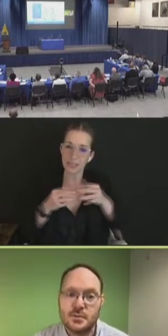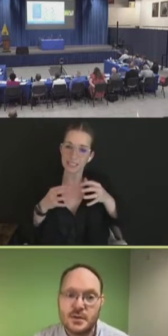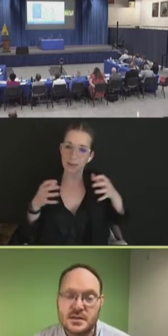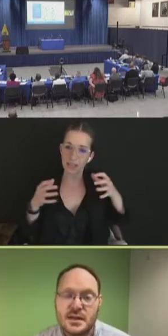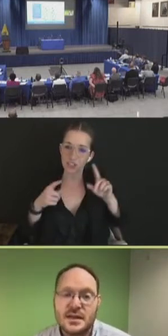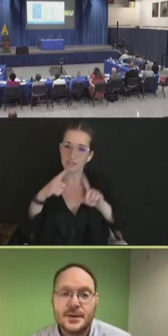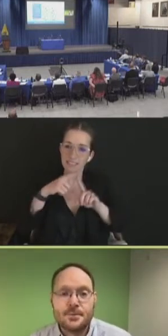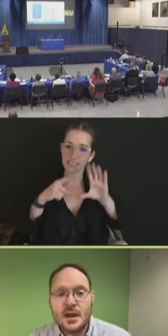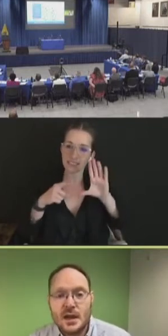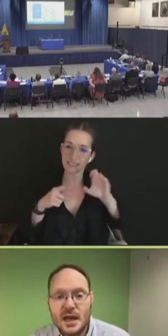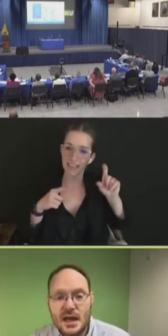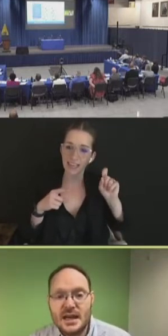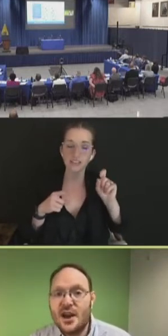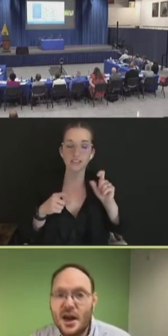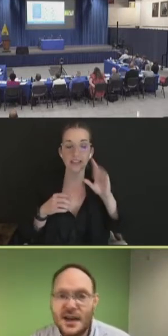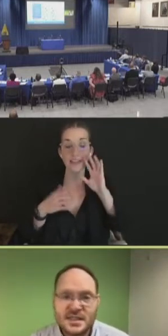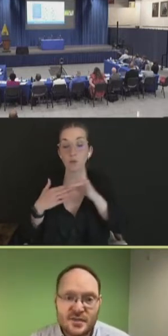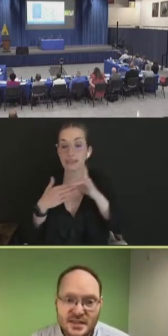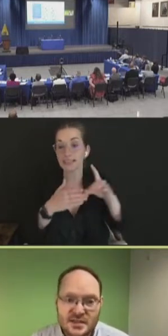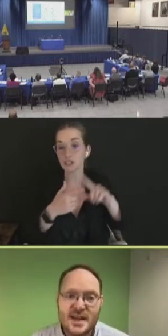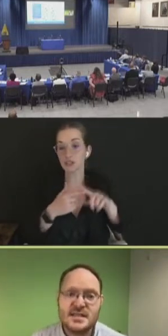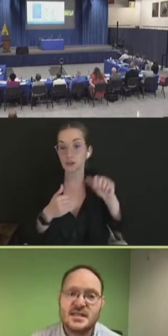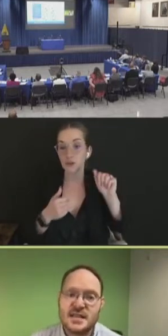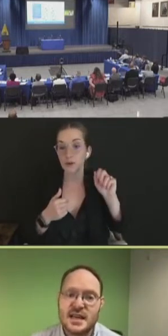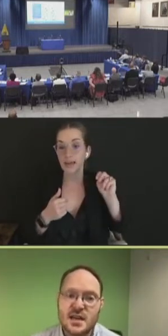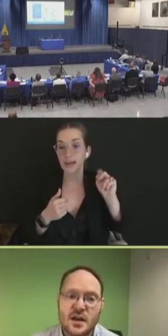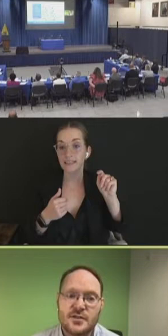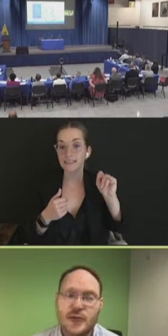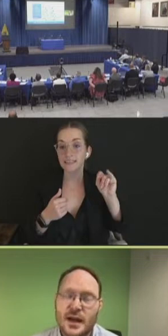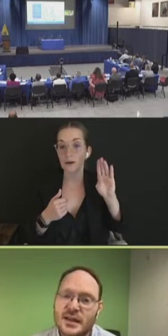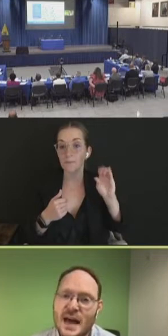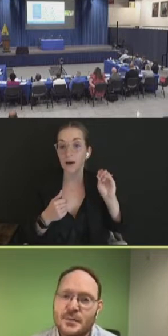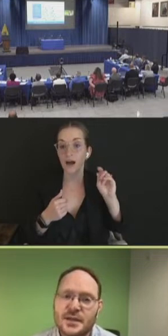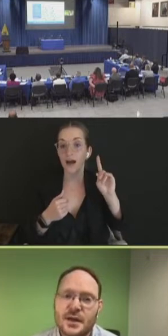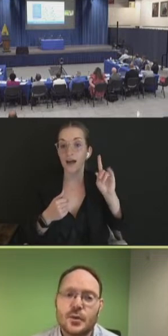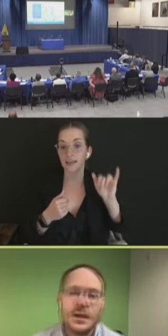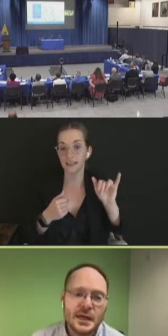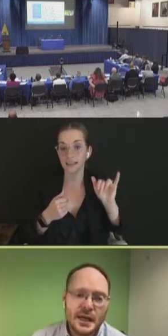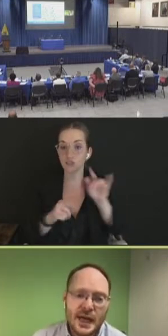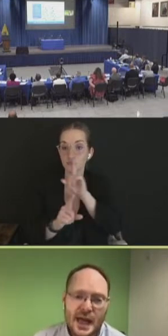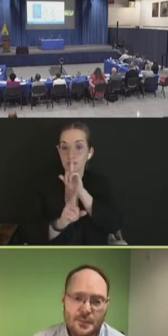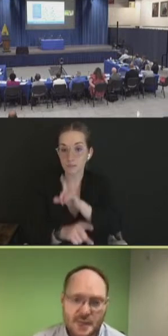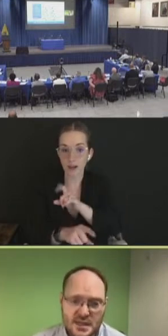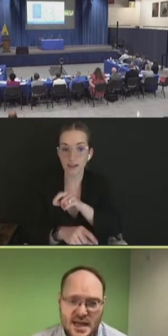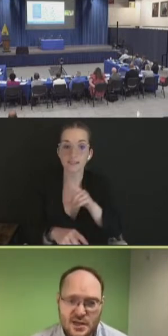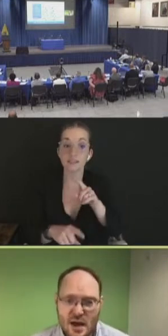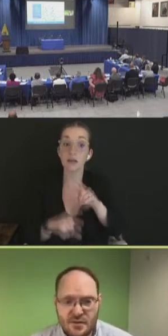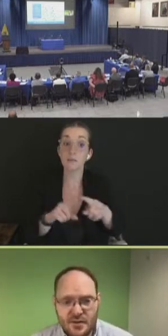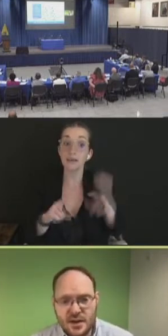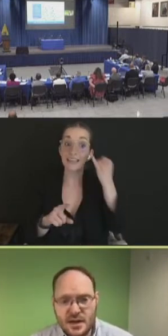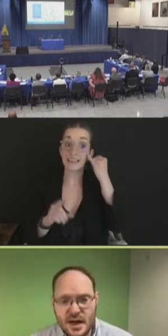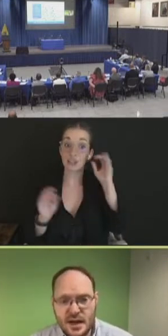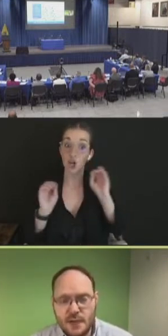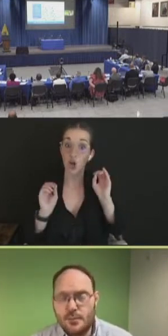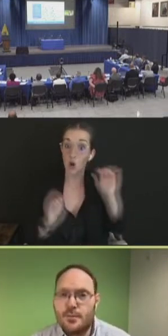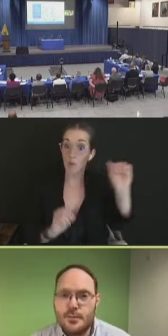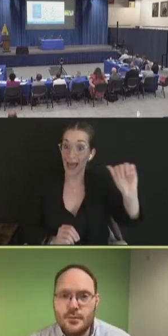antibody response. In a non-adjuvanted vaccine sense, often what can happen, though, is that you have a